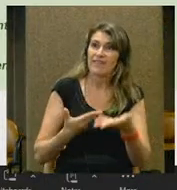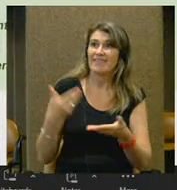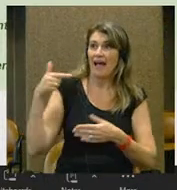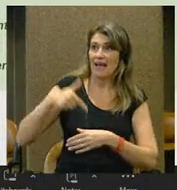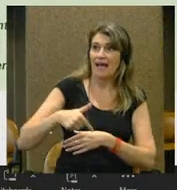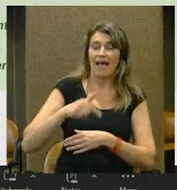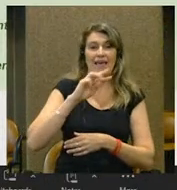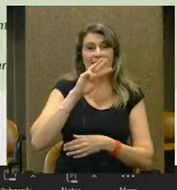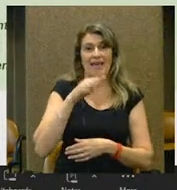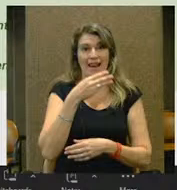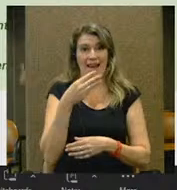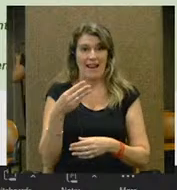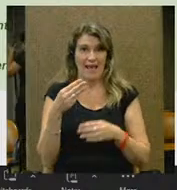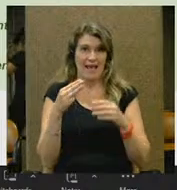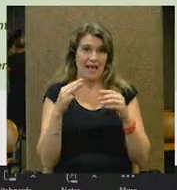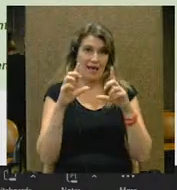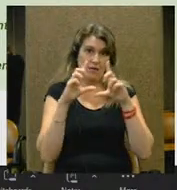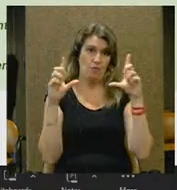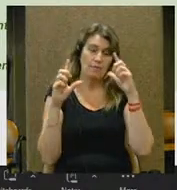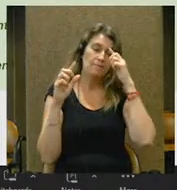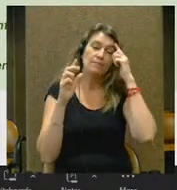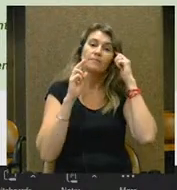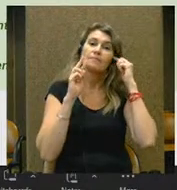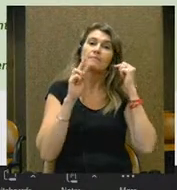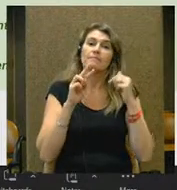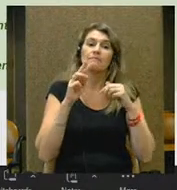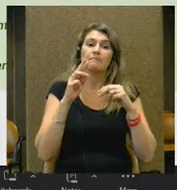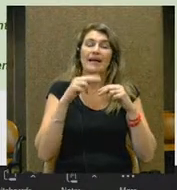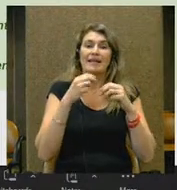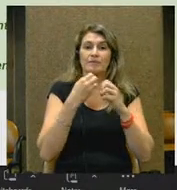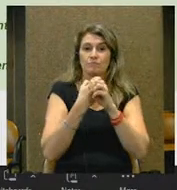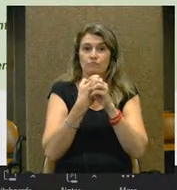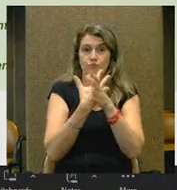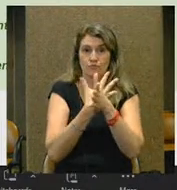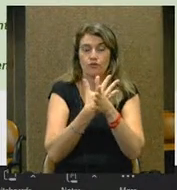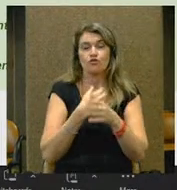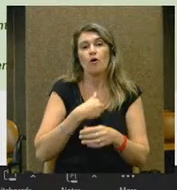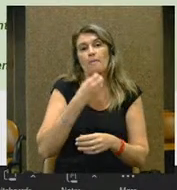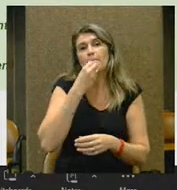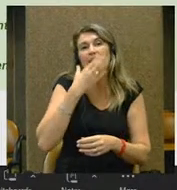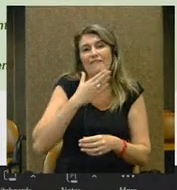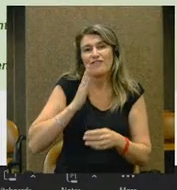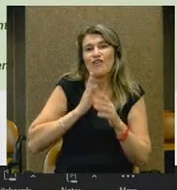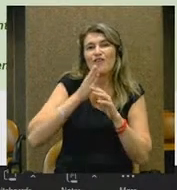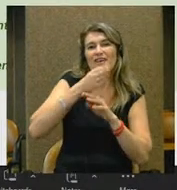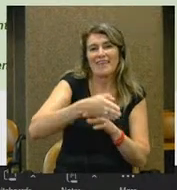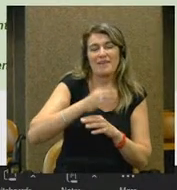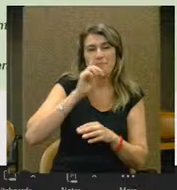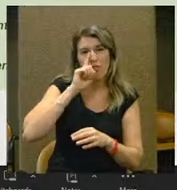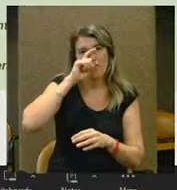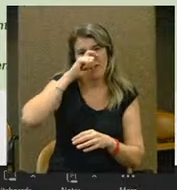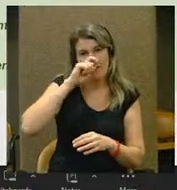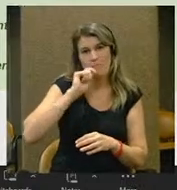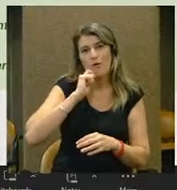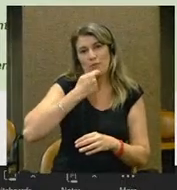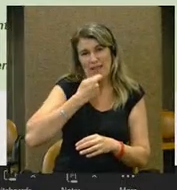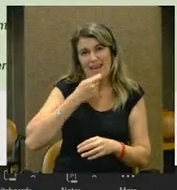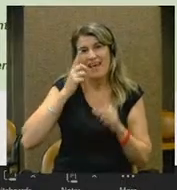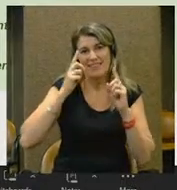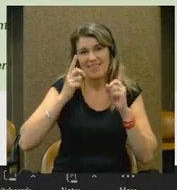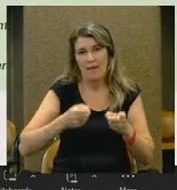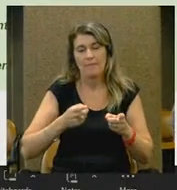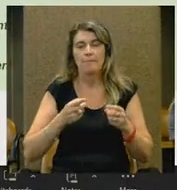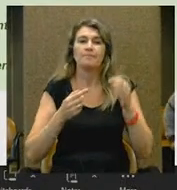for the invitation to participate in this webinar. Like Bo, I would, of course, prefer to be with you in person